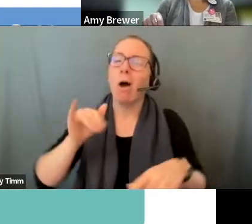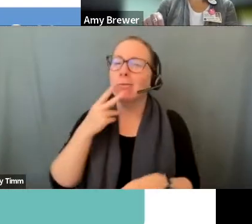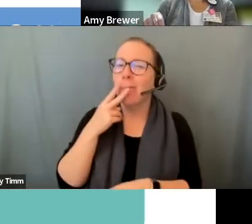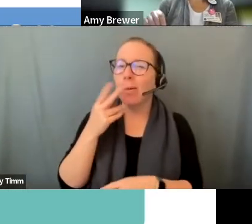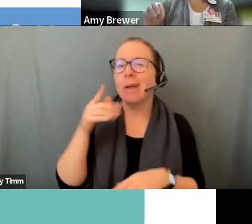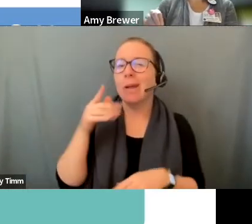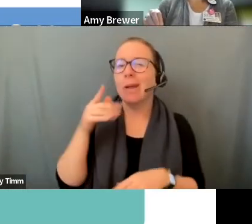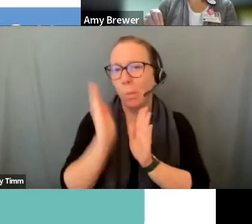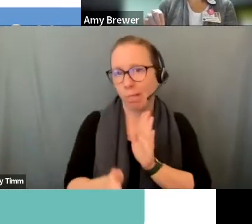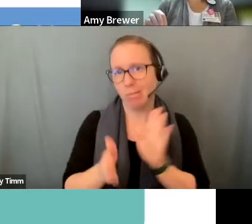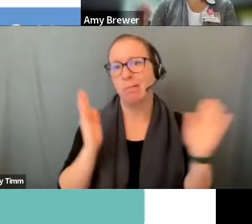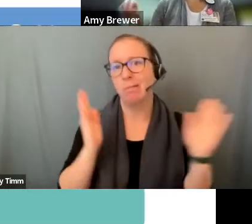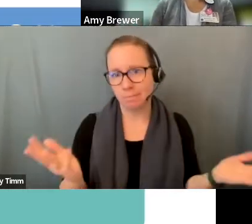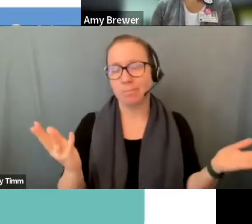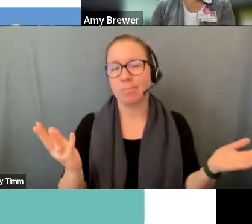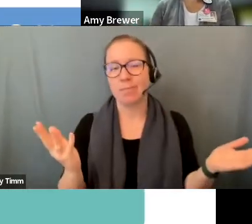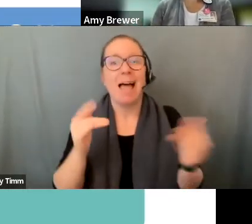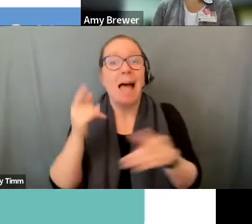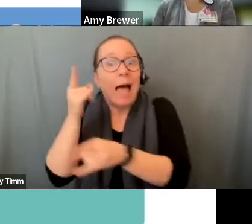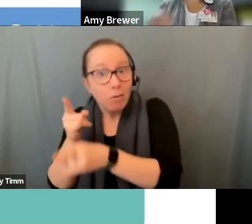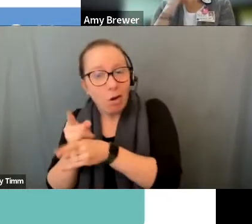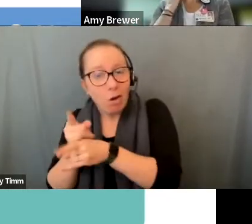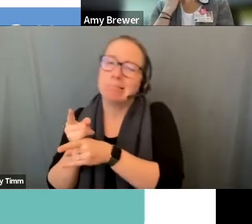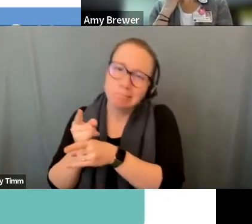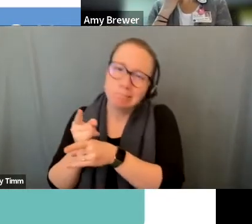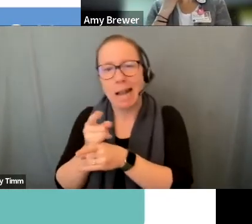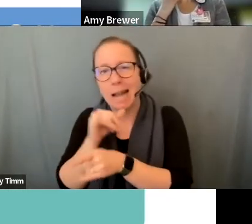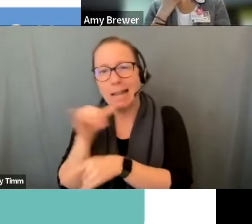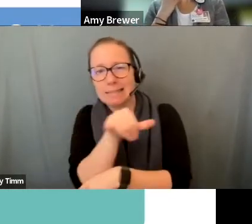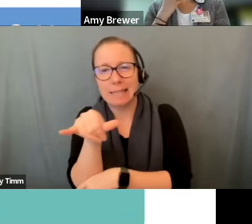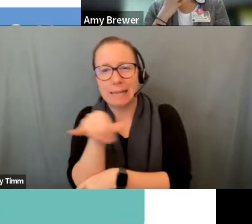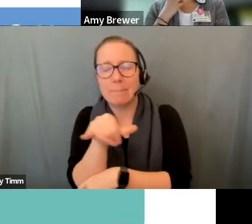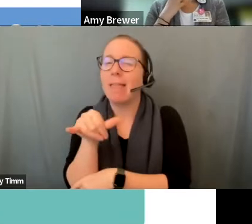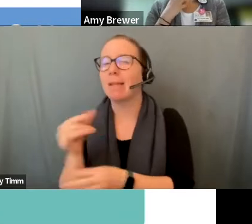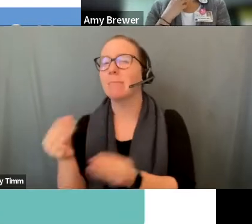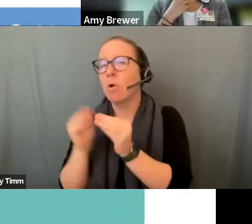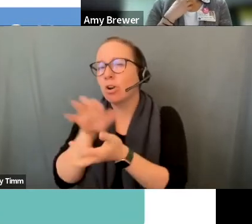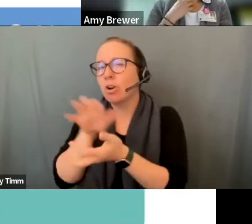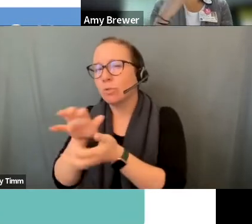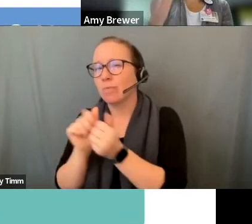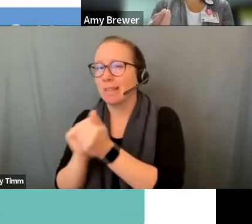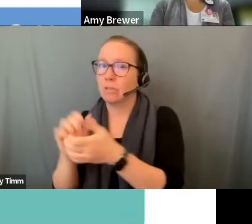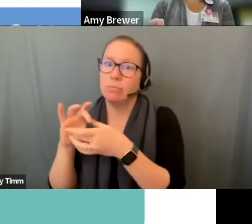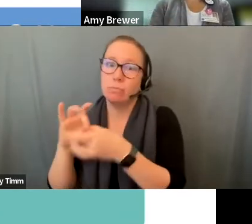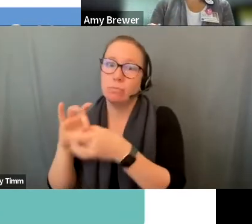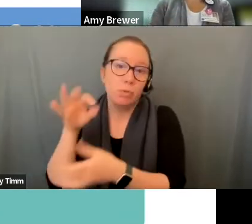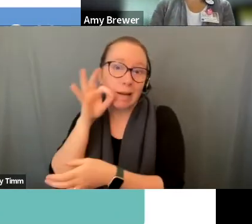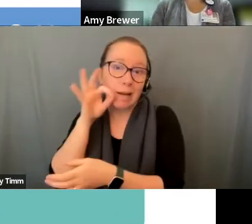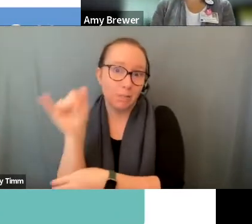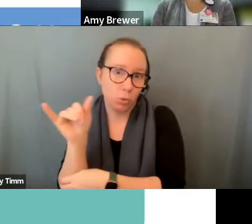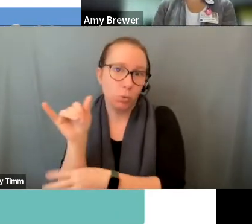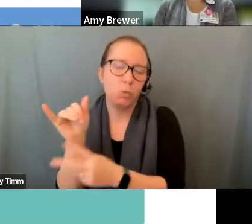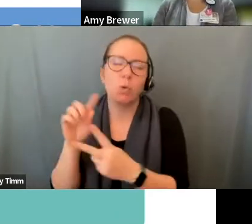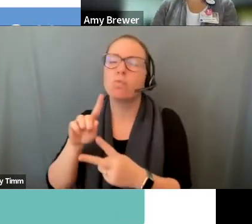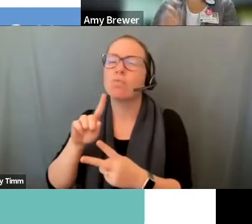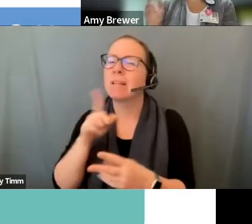it about alcohol, and I find more confusion about cannabis completely. So giving those facts is really